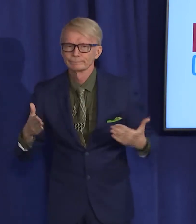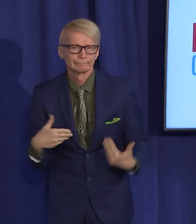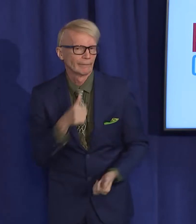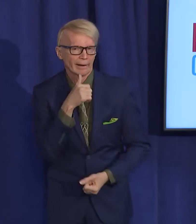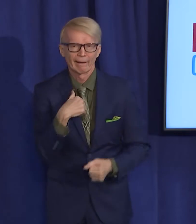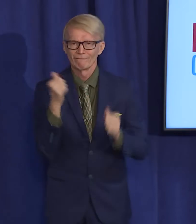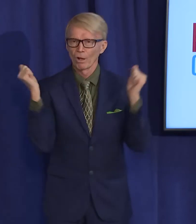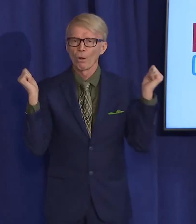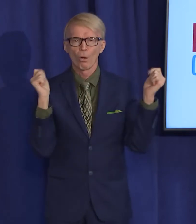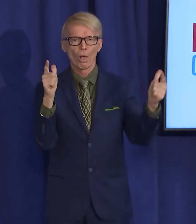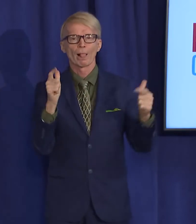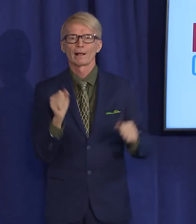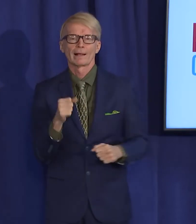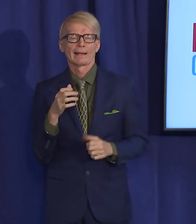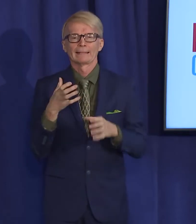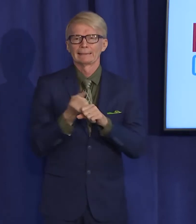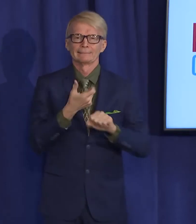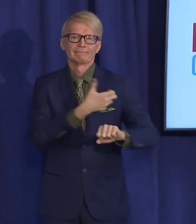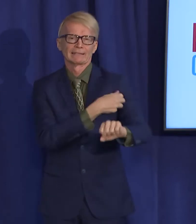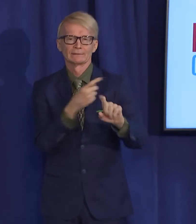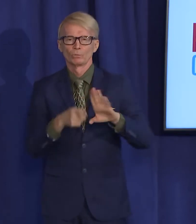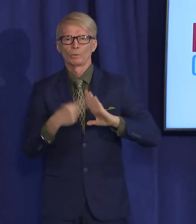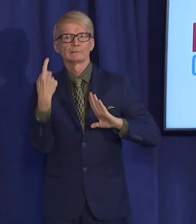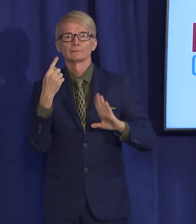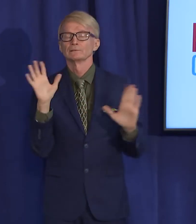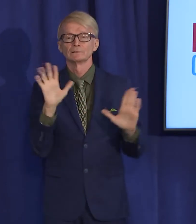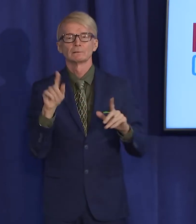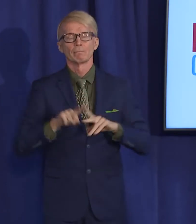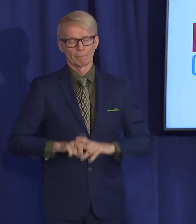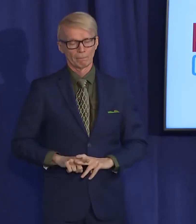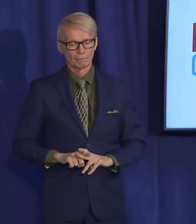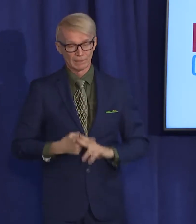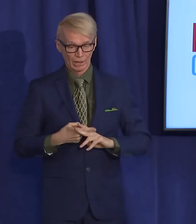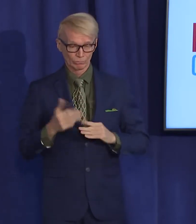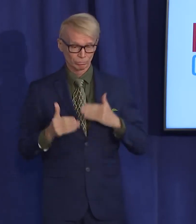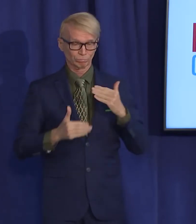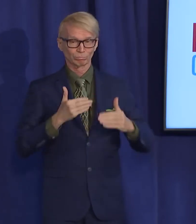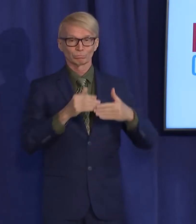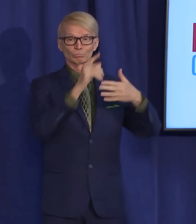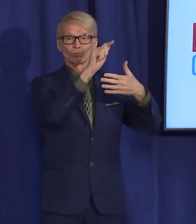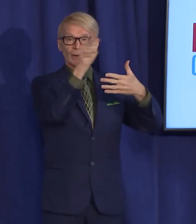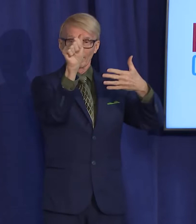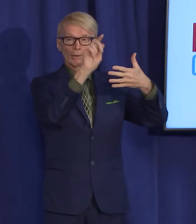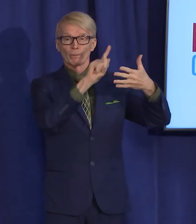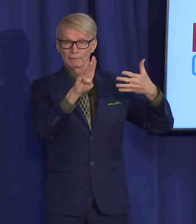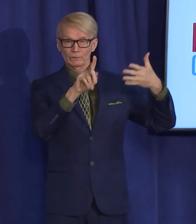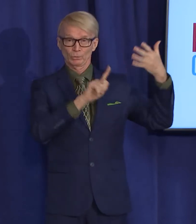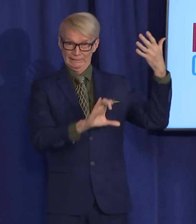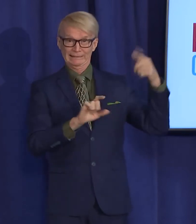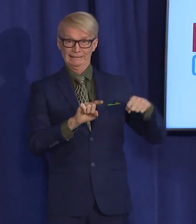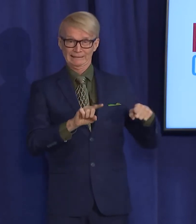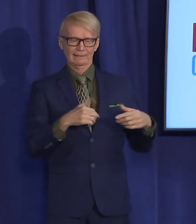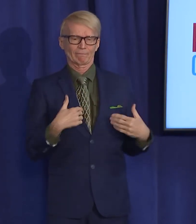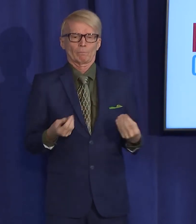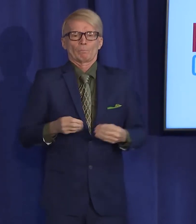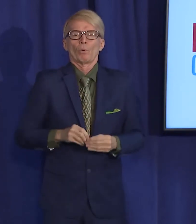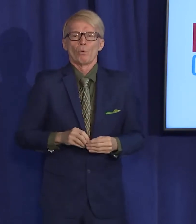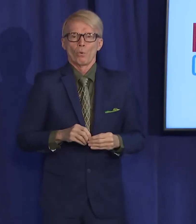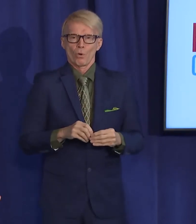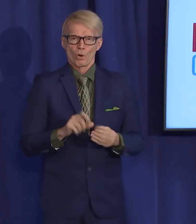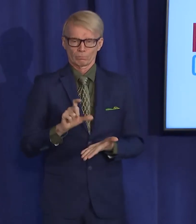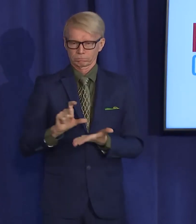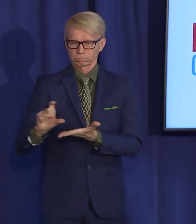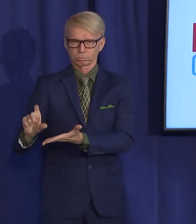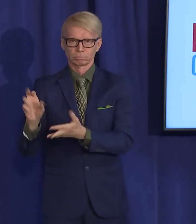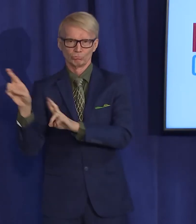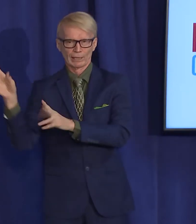enough vaccine for everybody at the beginning. But as we get further into the phases, vaccine supply has opened up, and I'm confident, based